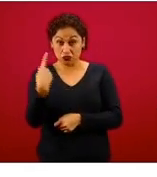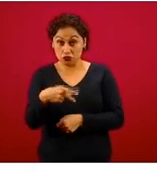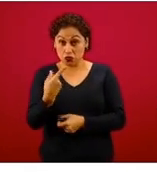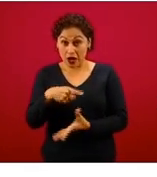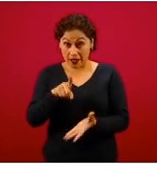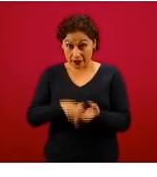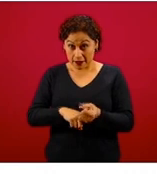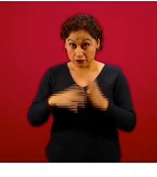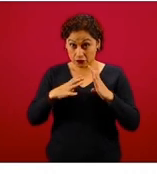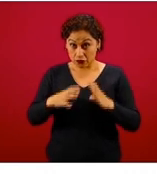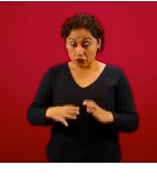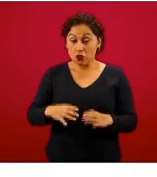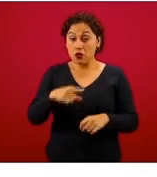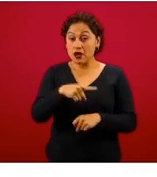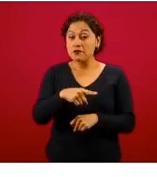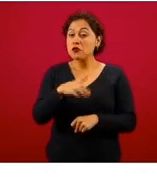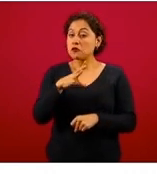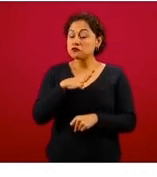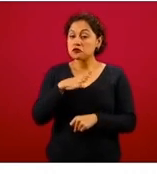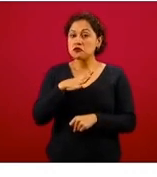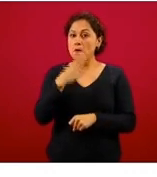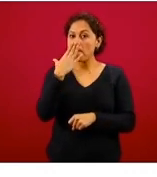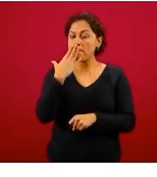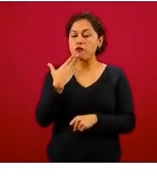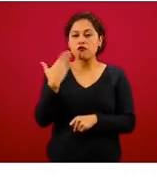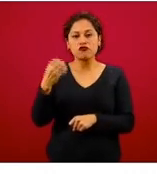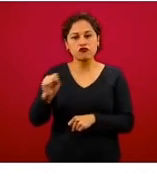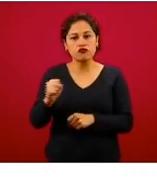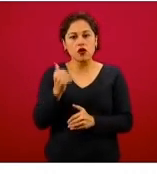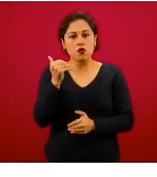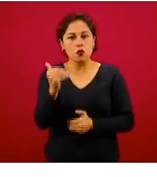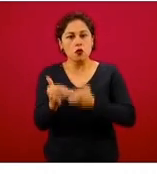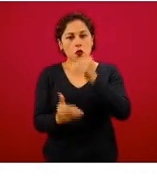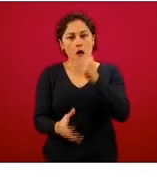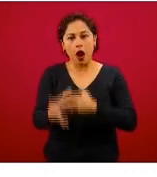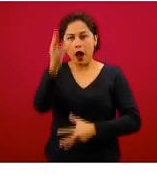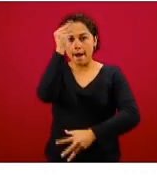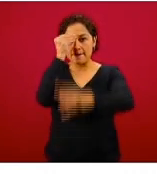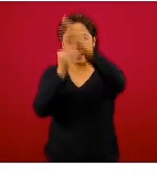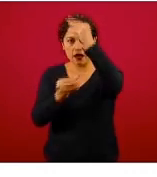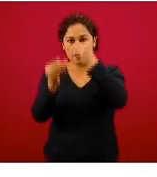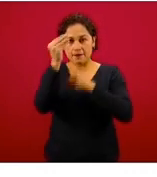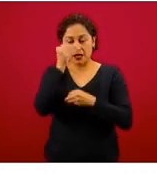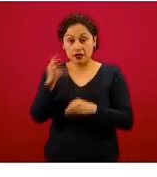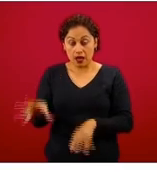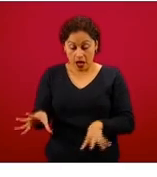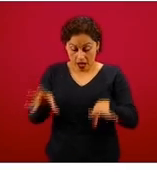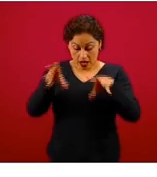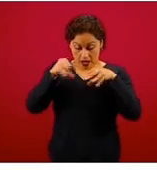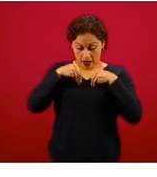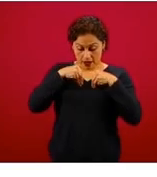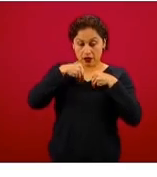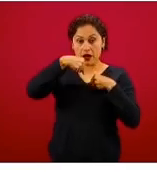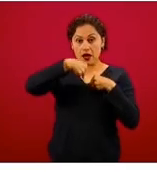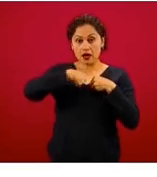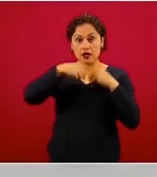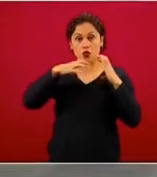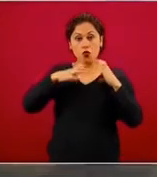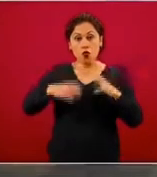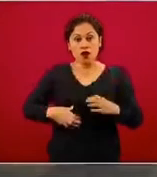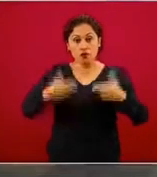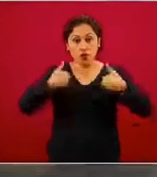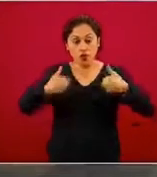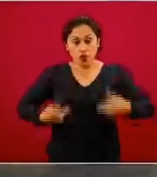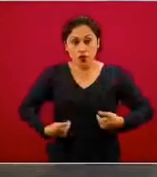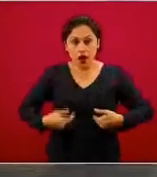been training, so to speak, in an incredible way, to be able to survive and defeat their enemy, which is